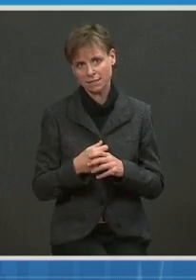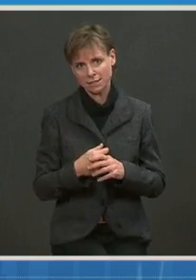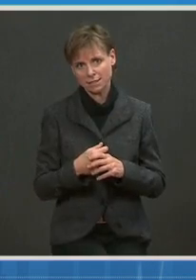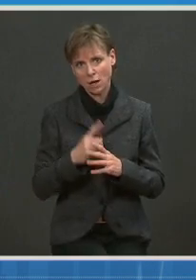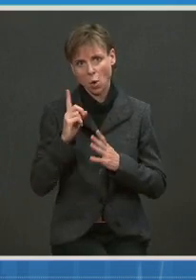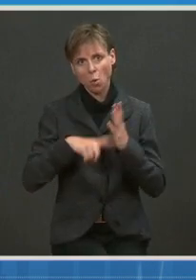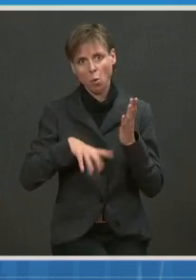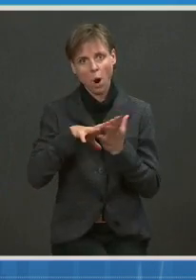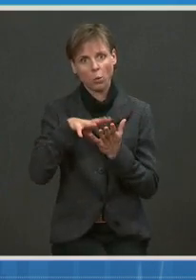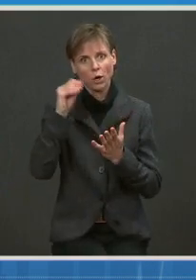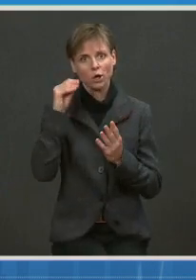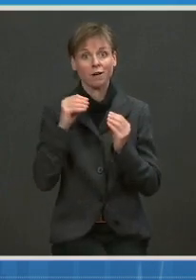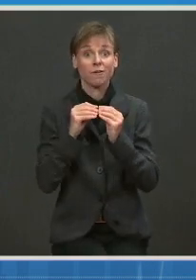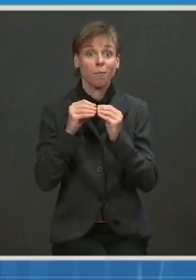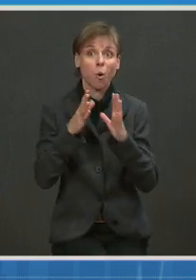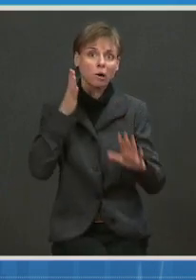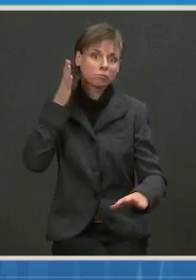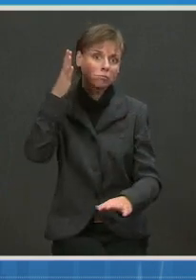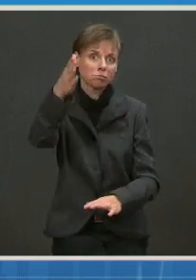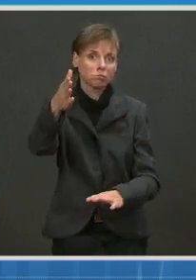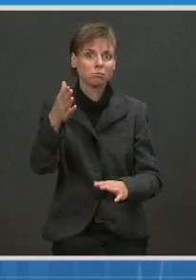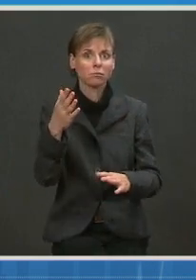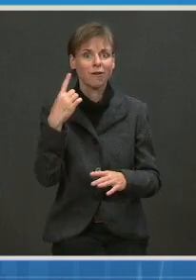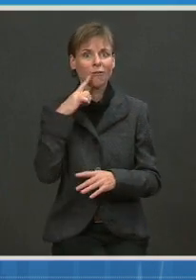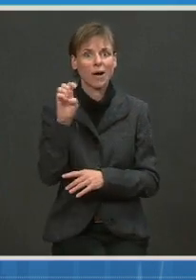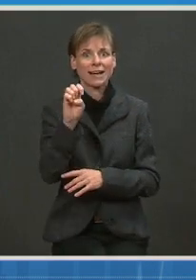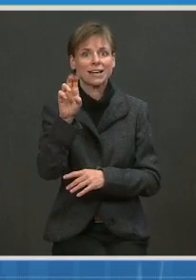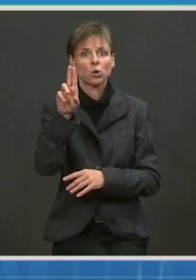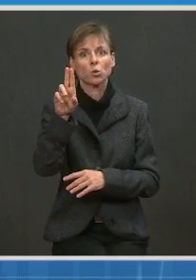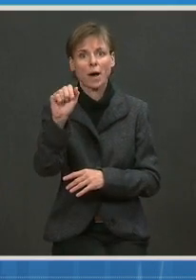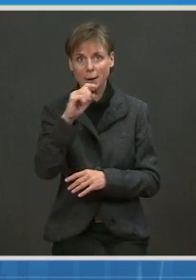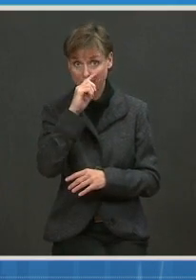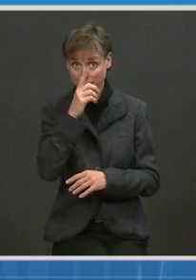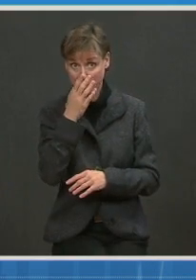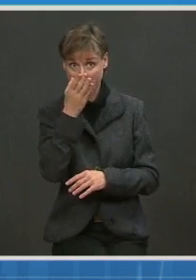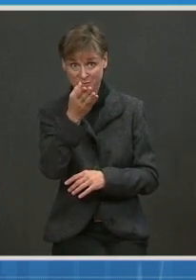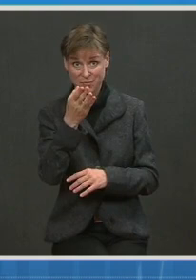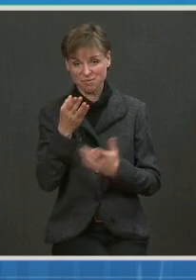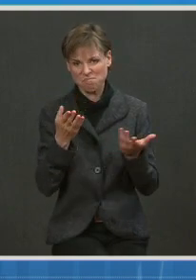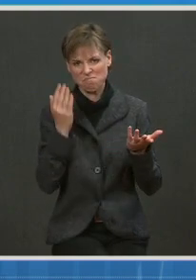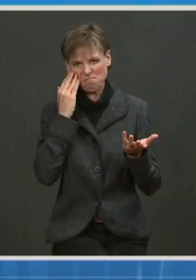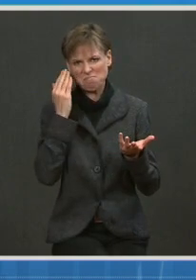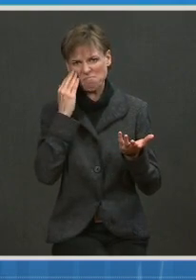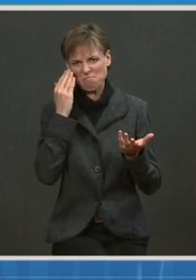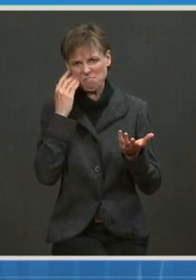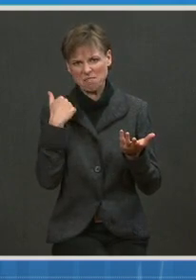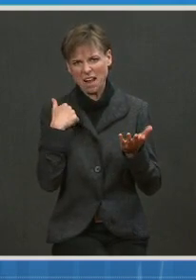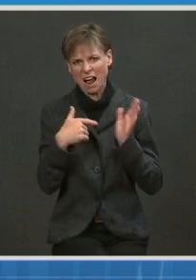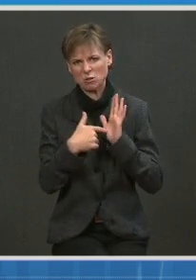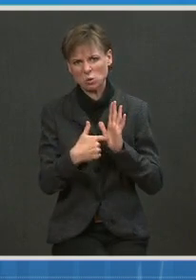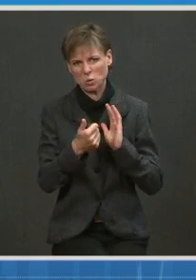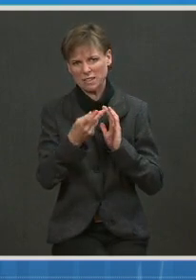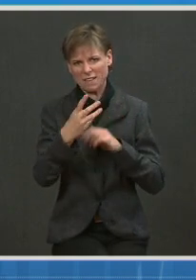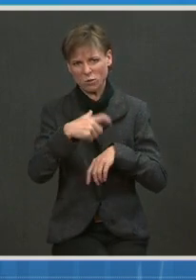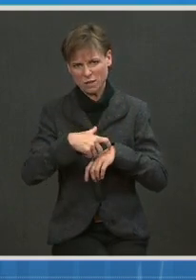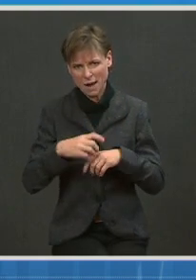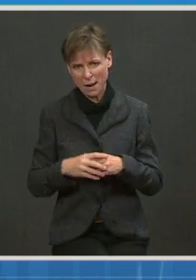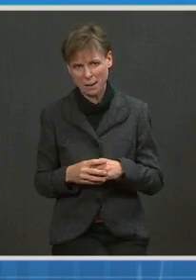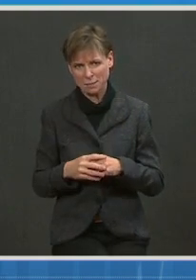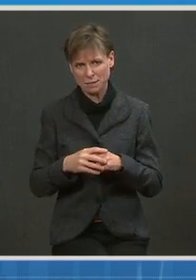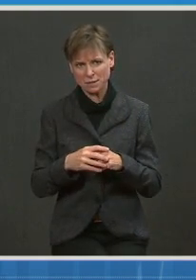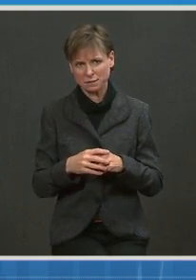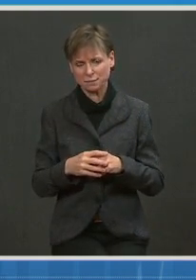the longer range as we go from the EUAs. This slide is a familiar slide that I've shown a couple of times at these